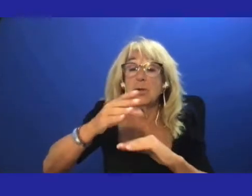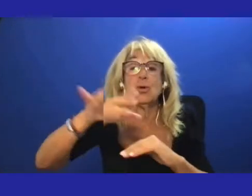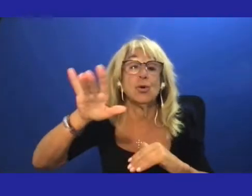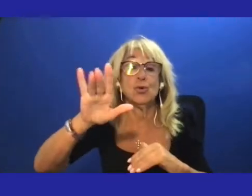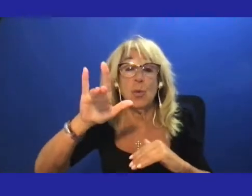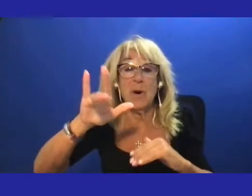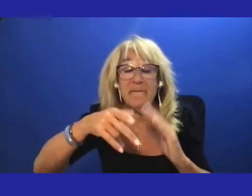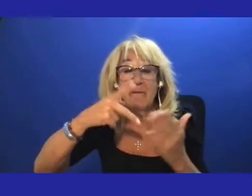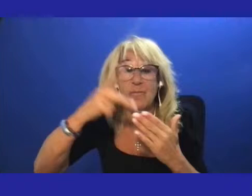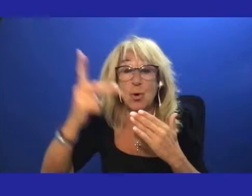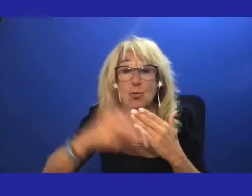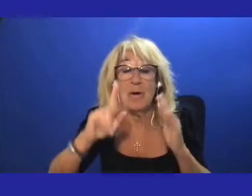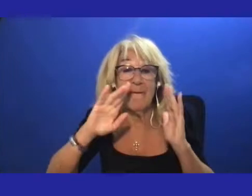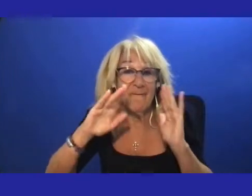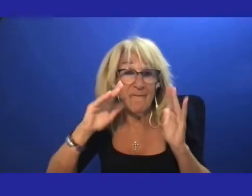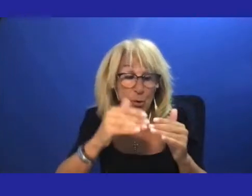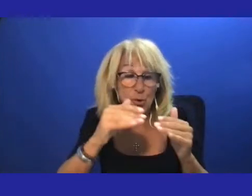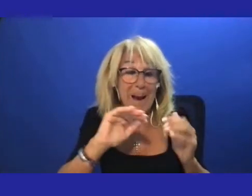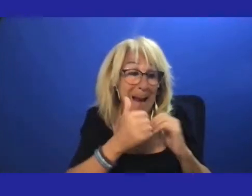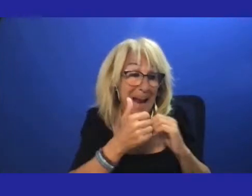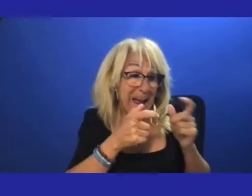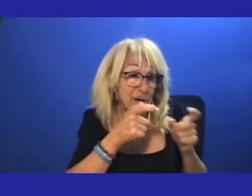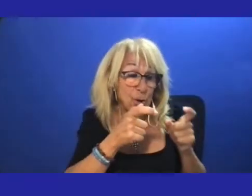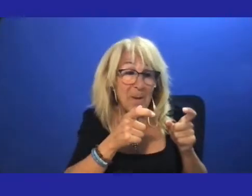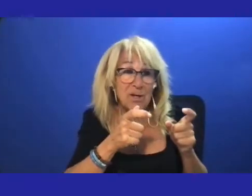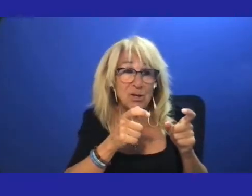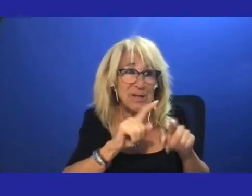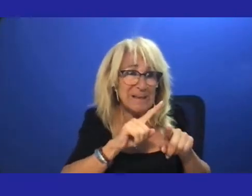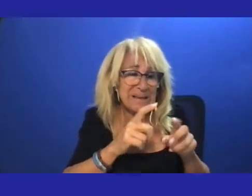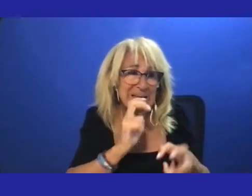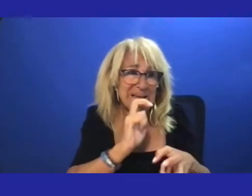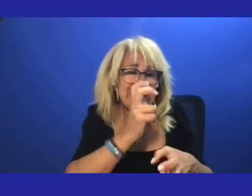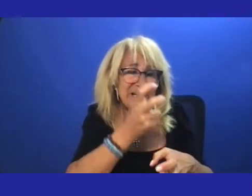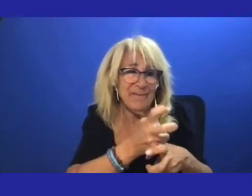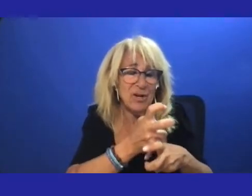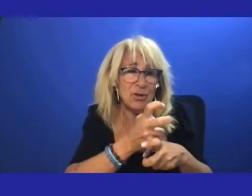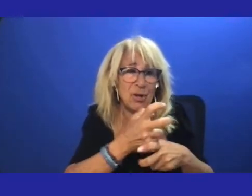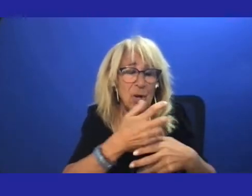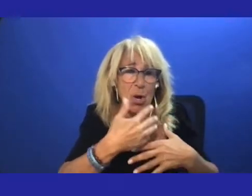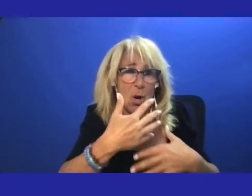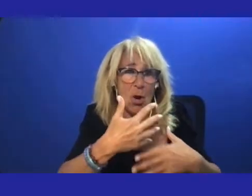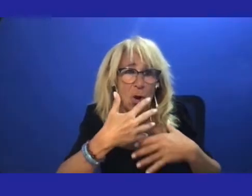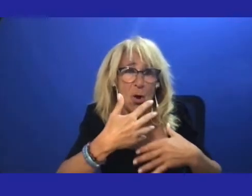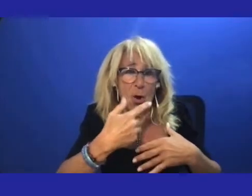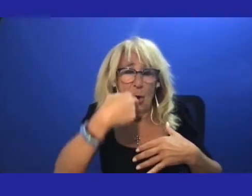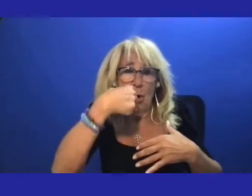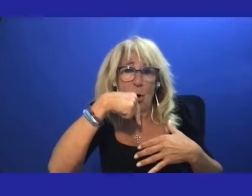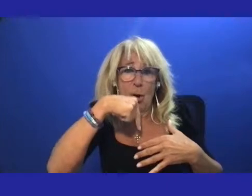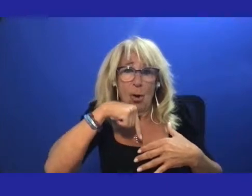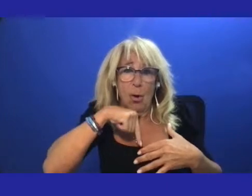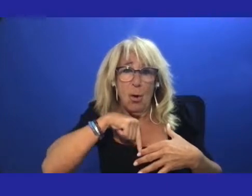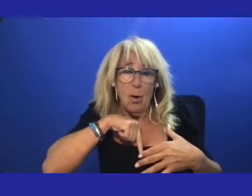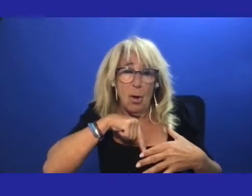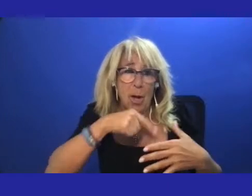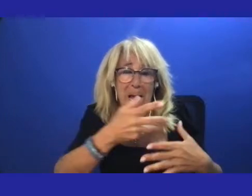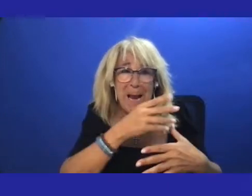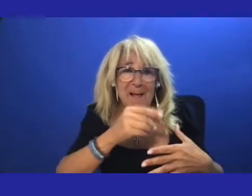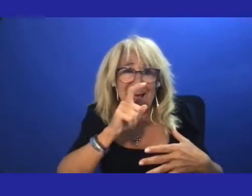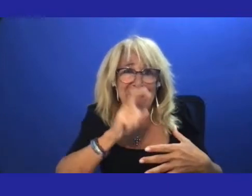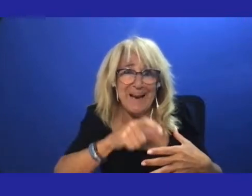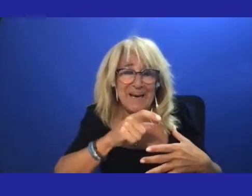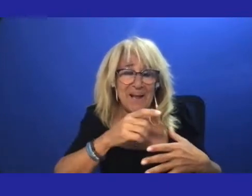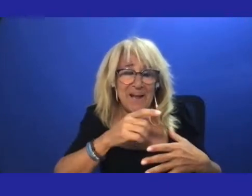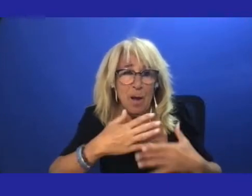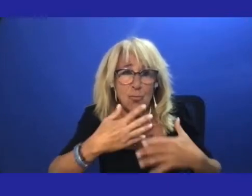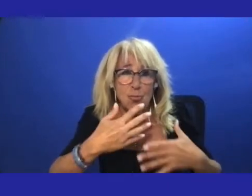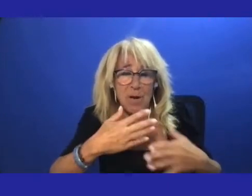from how do you manage a difficult airway, for example, when a person is circling the drain and need to have their breathing protected.